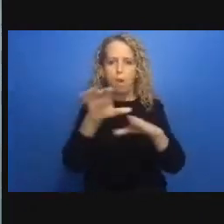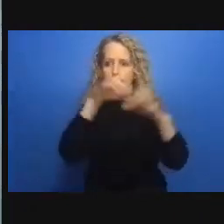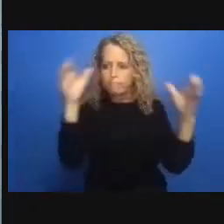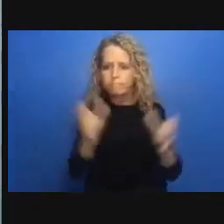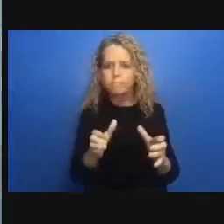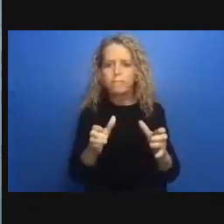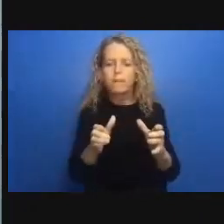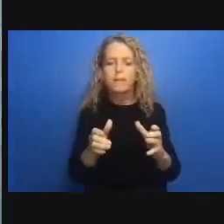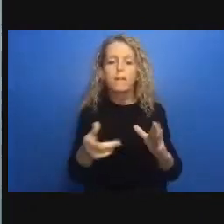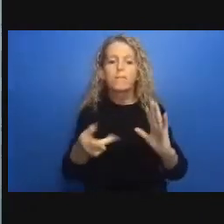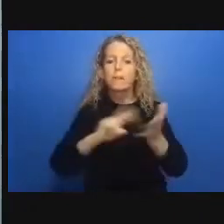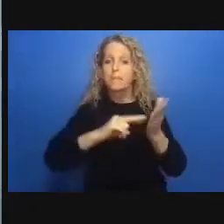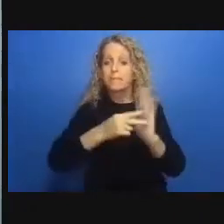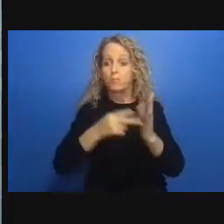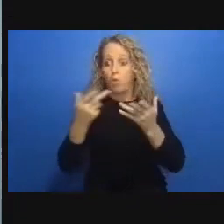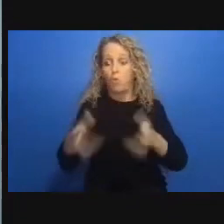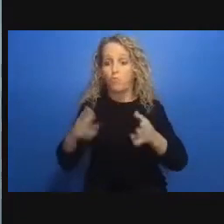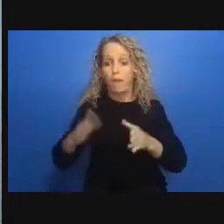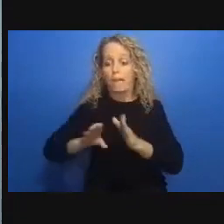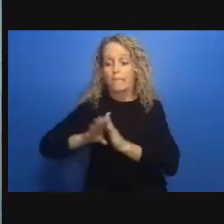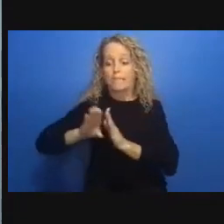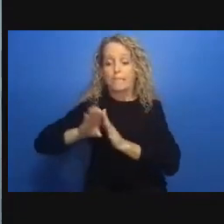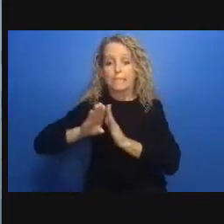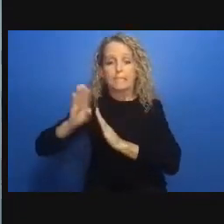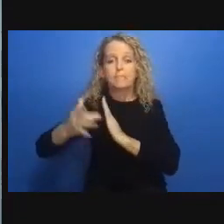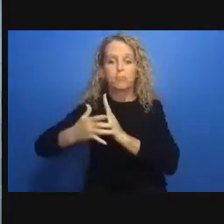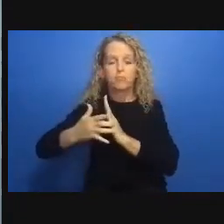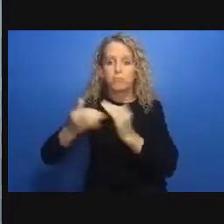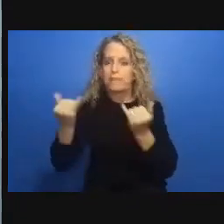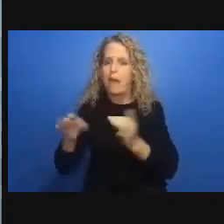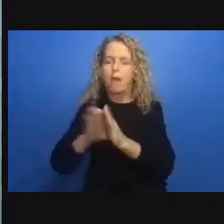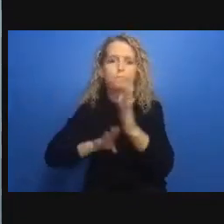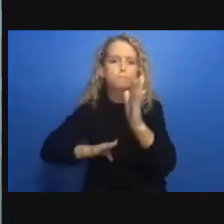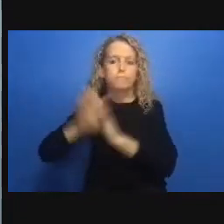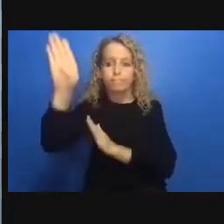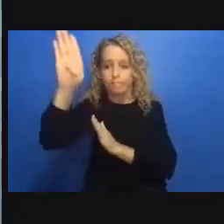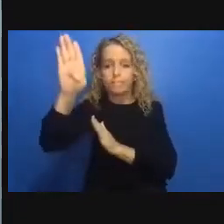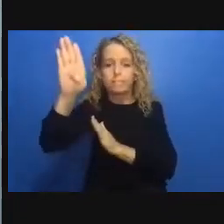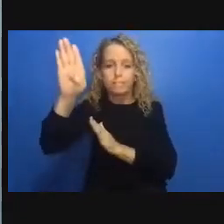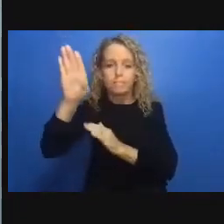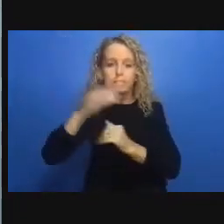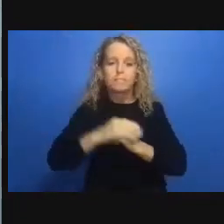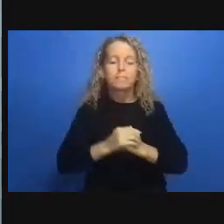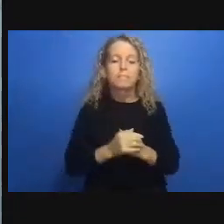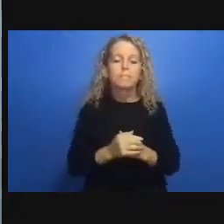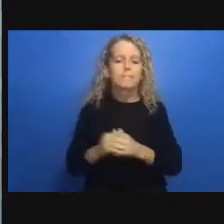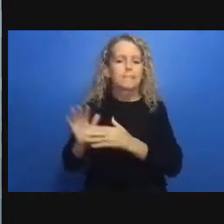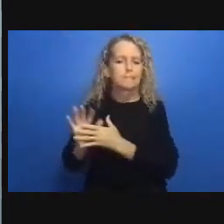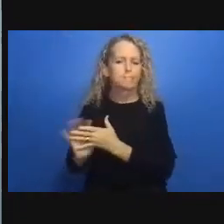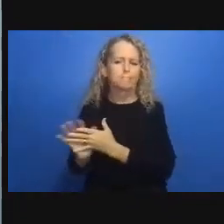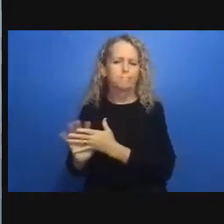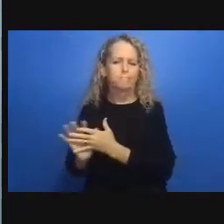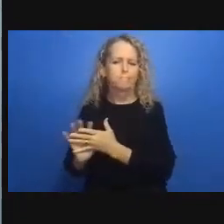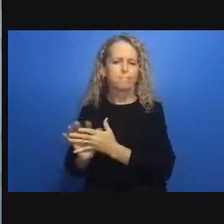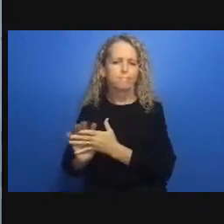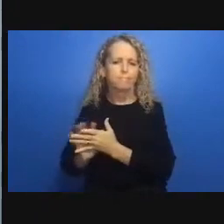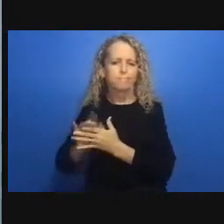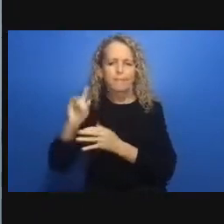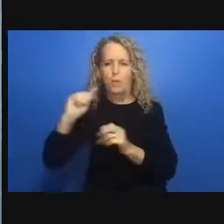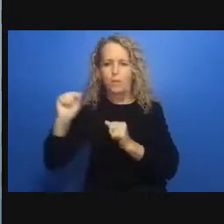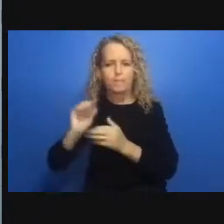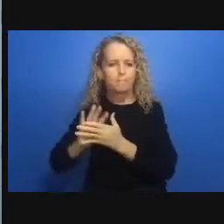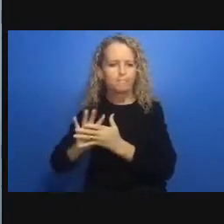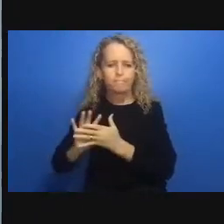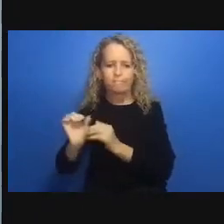of the trends that are occurring, and brought into a very sharp focus some changes, and made changes occur at